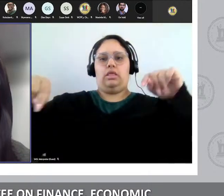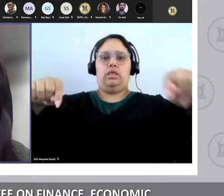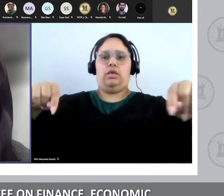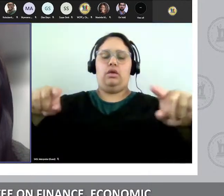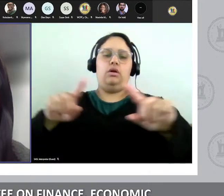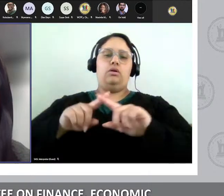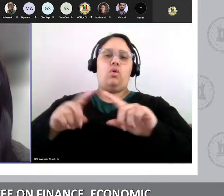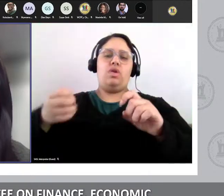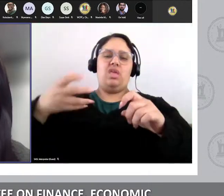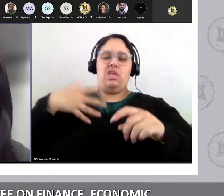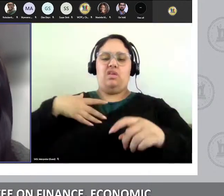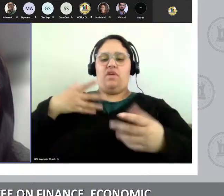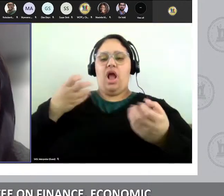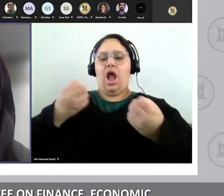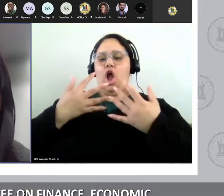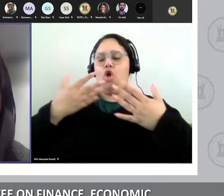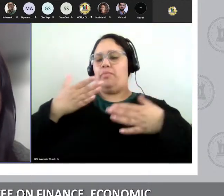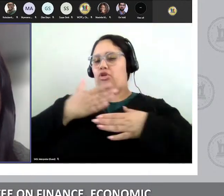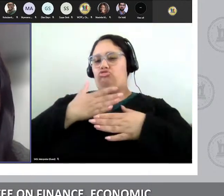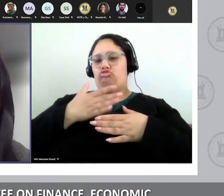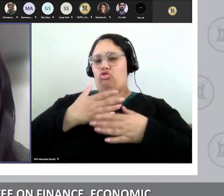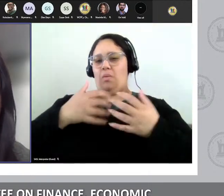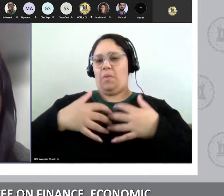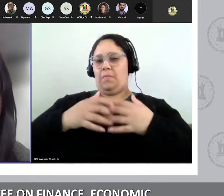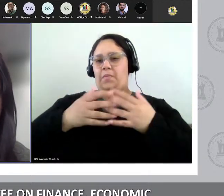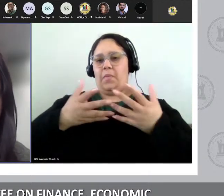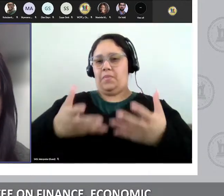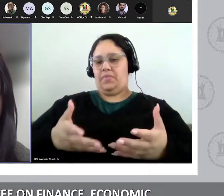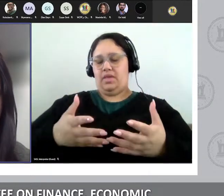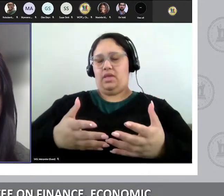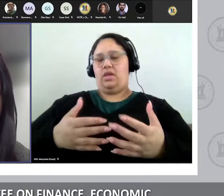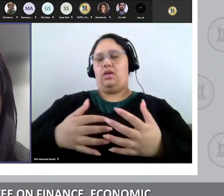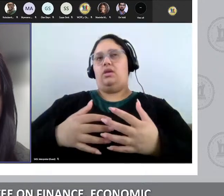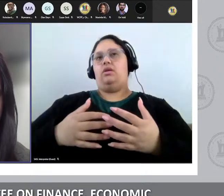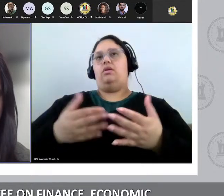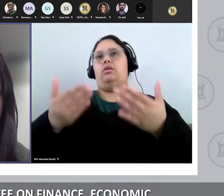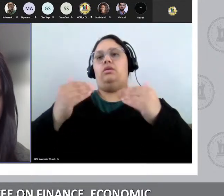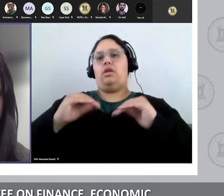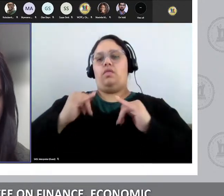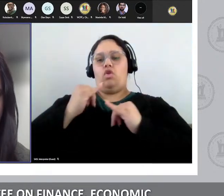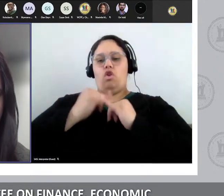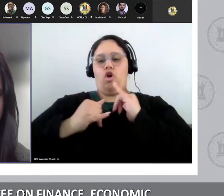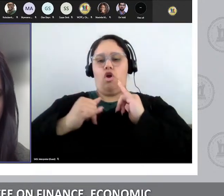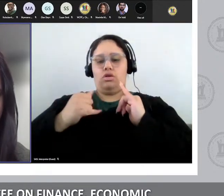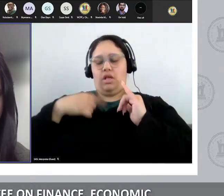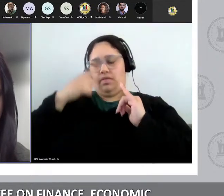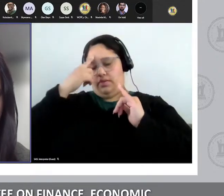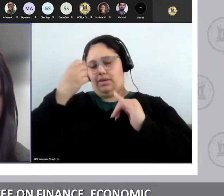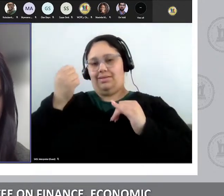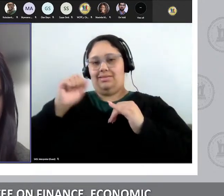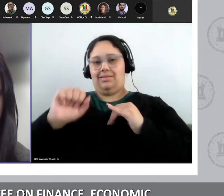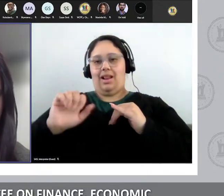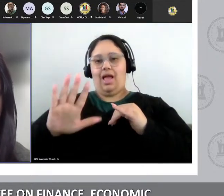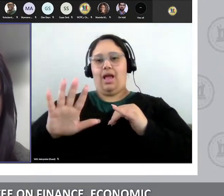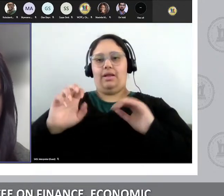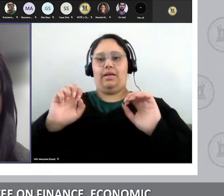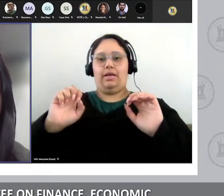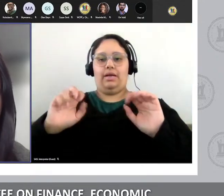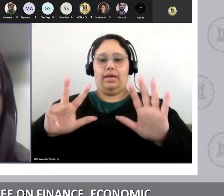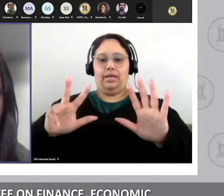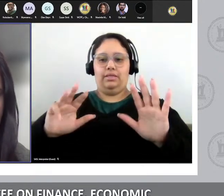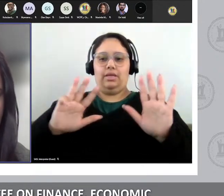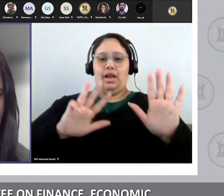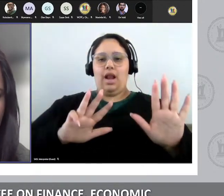we could also get a sense of how many jobs were created here. And then lastly, I think it's slide 8, it